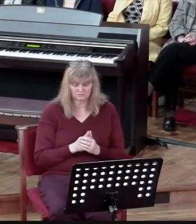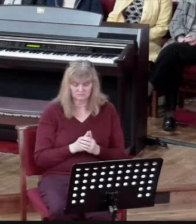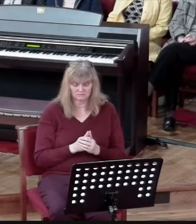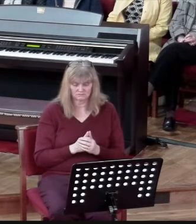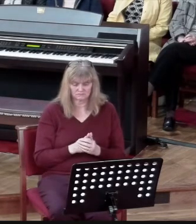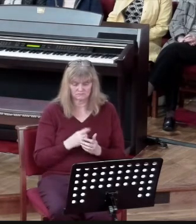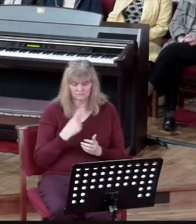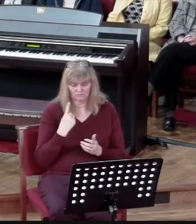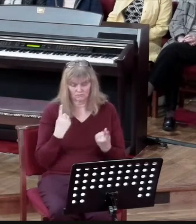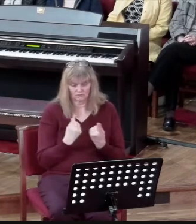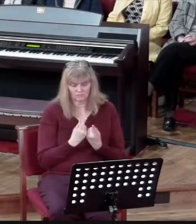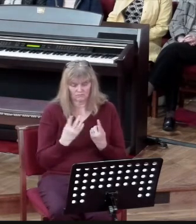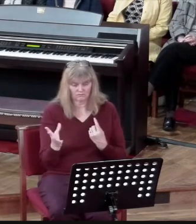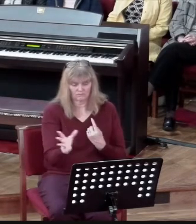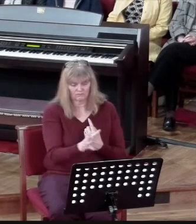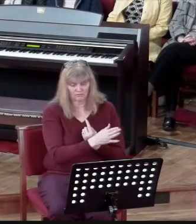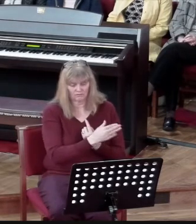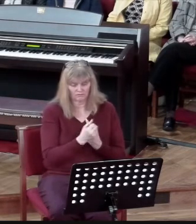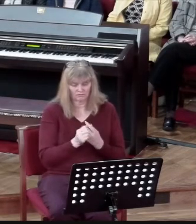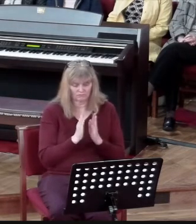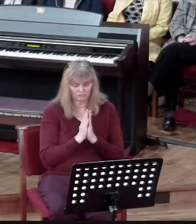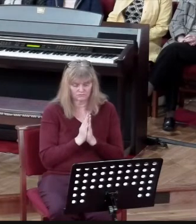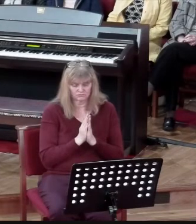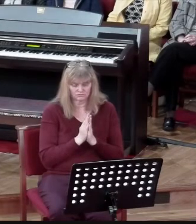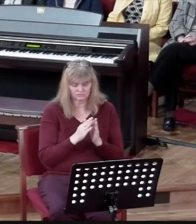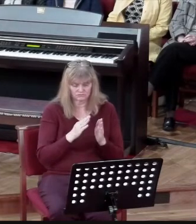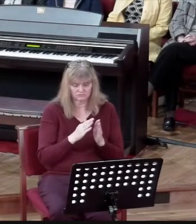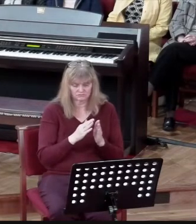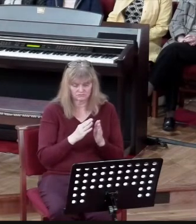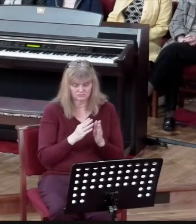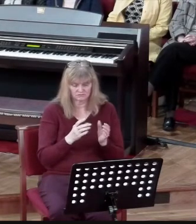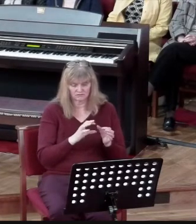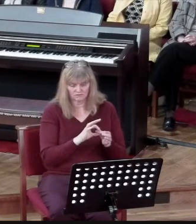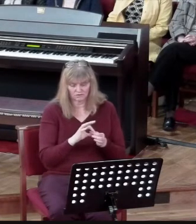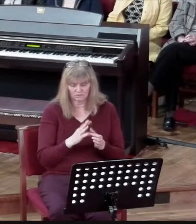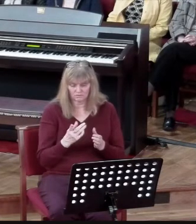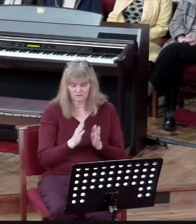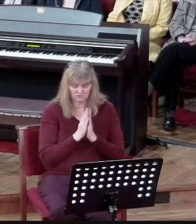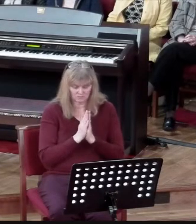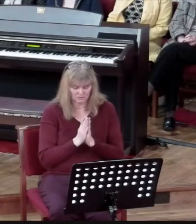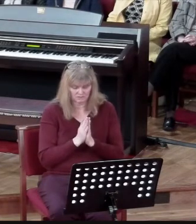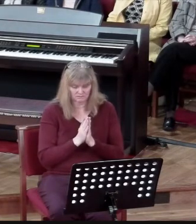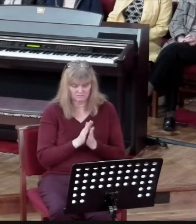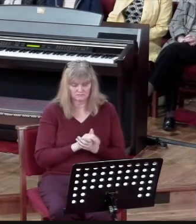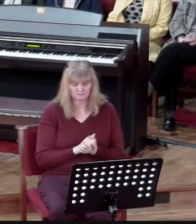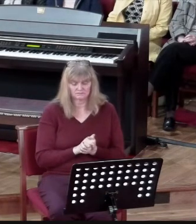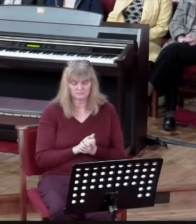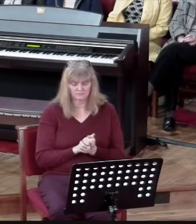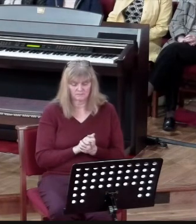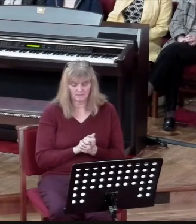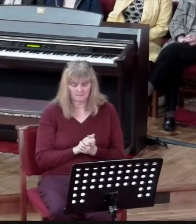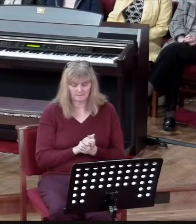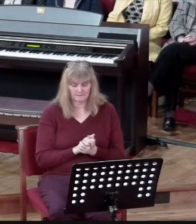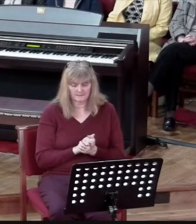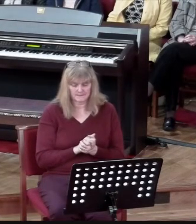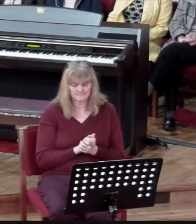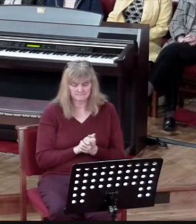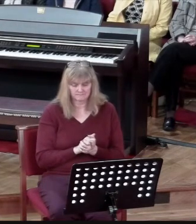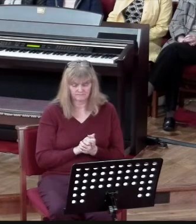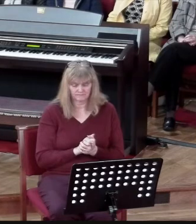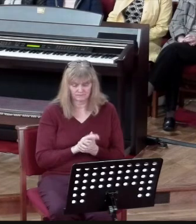danger of forgetting is prayer. And I hope you don't think that's something to turn off at when you hear a